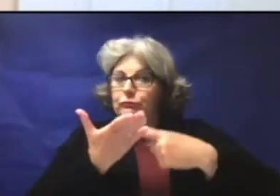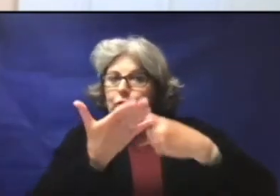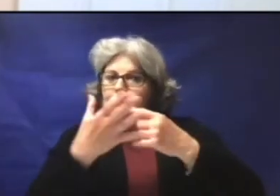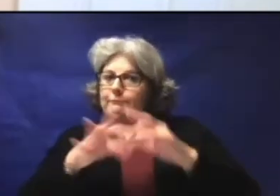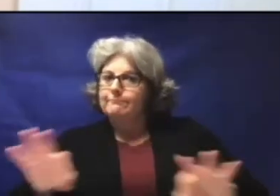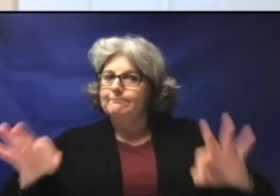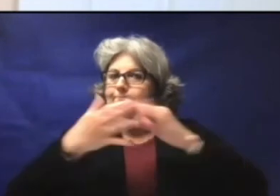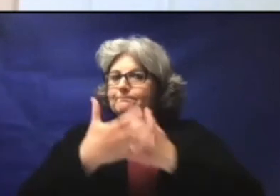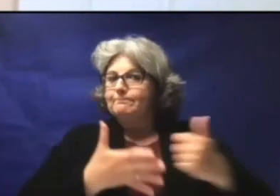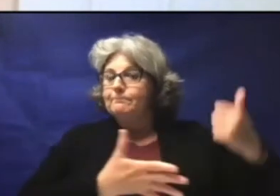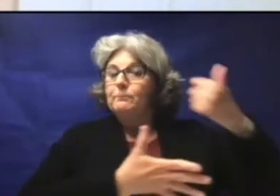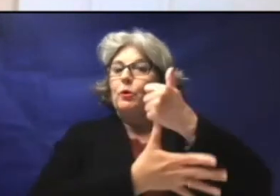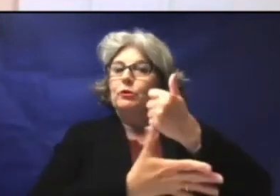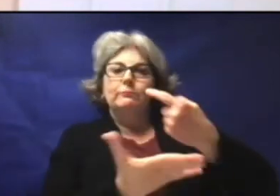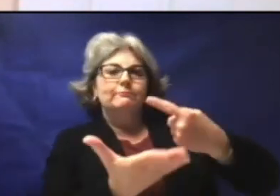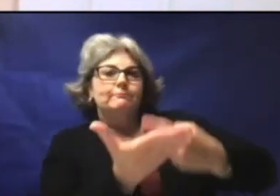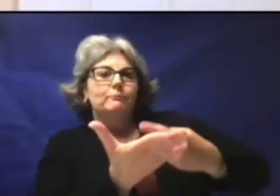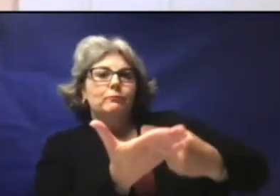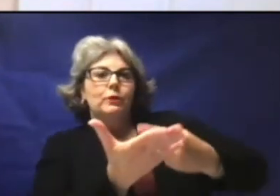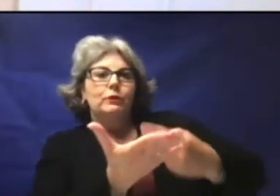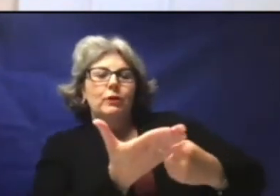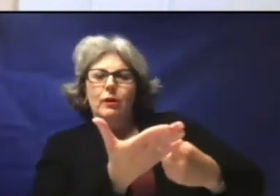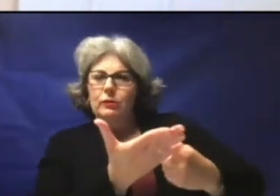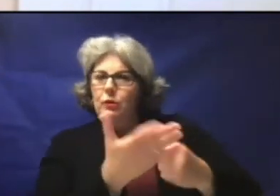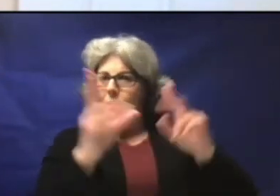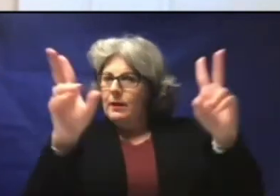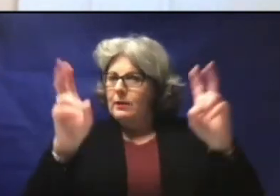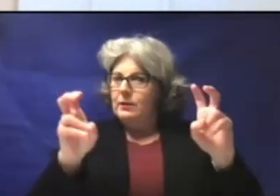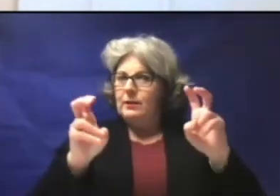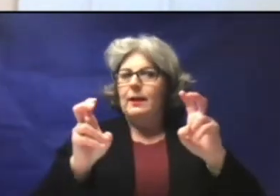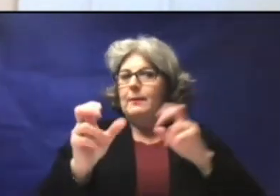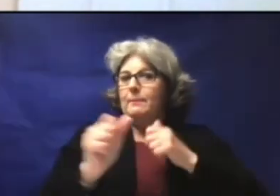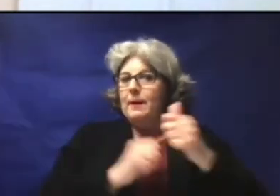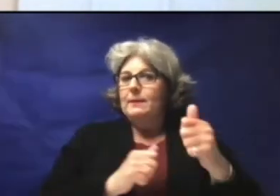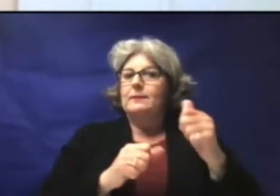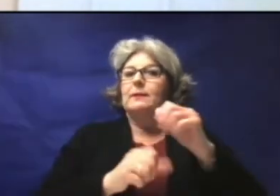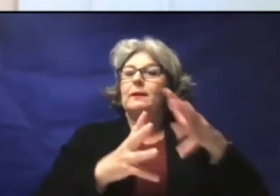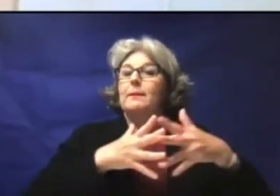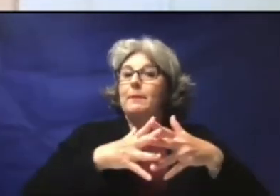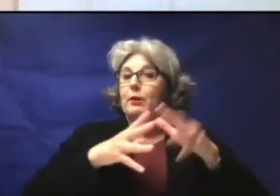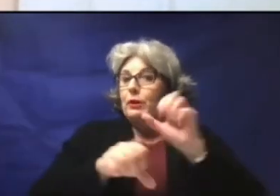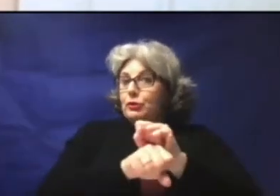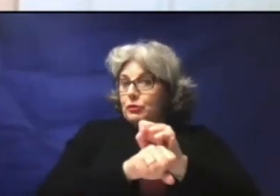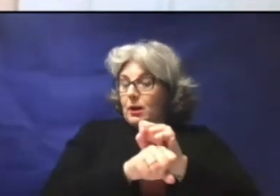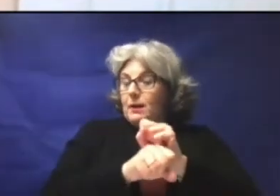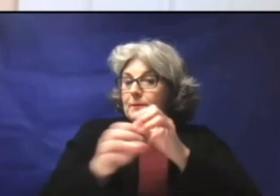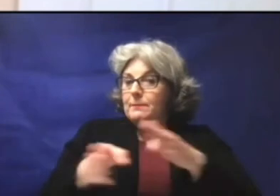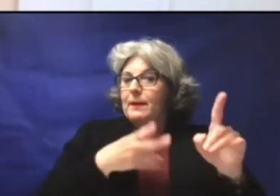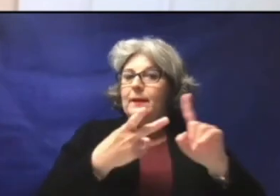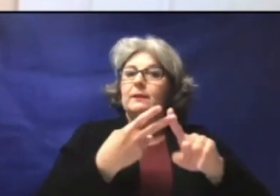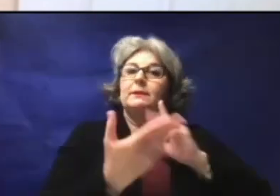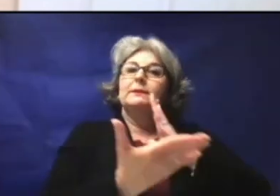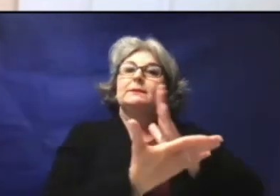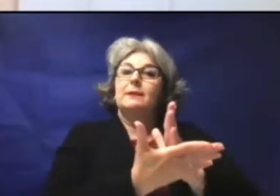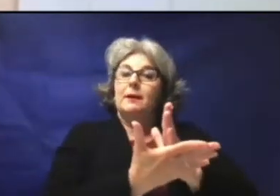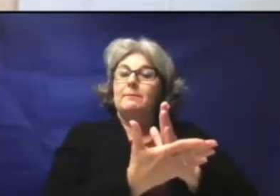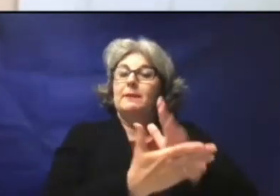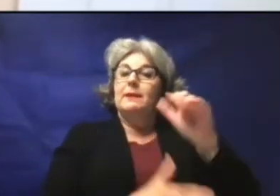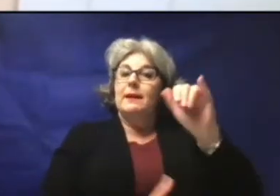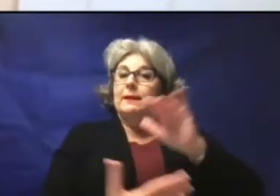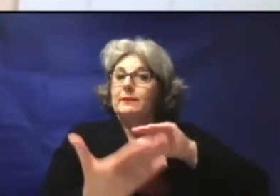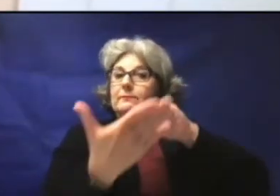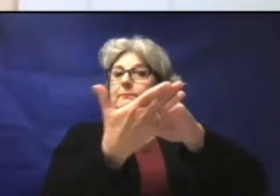priorities. We talked about such issues as passing the American Jobs Plan, combating anti-Asian hate crimes,